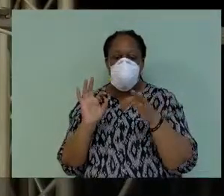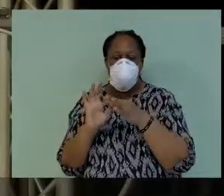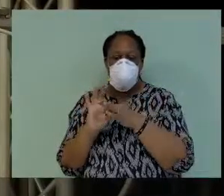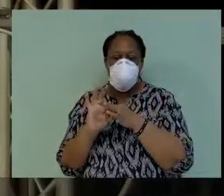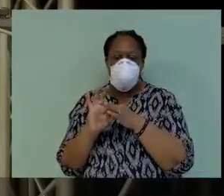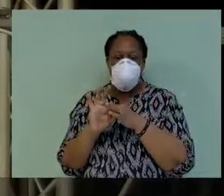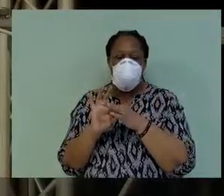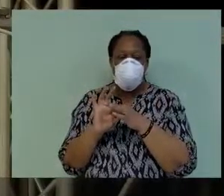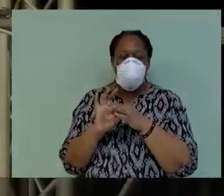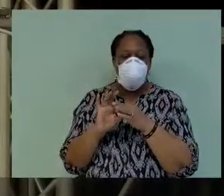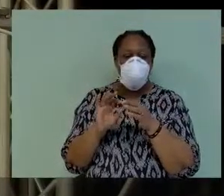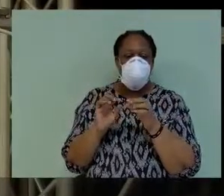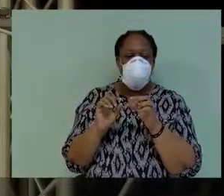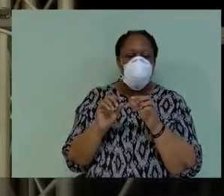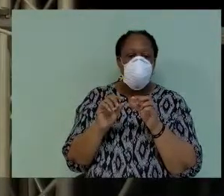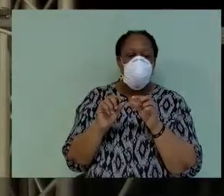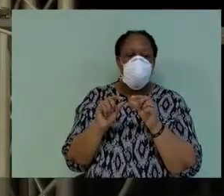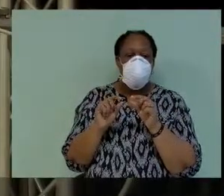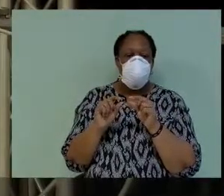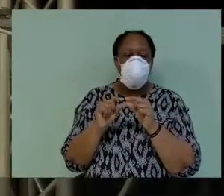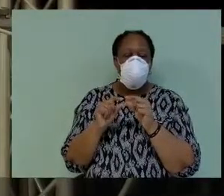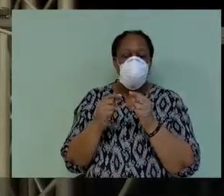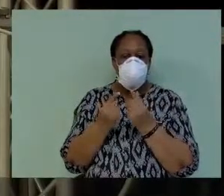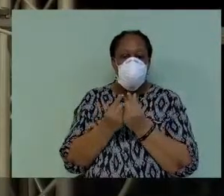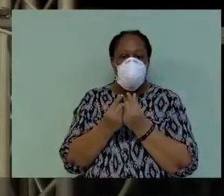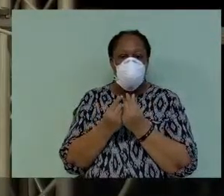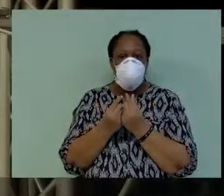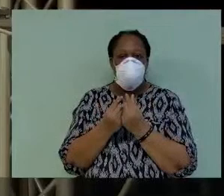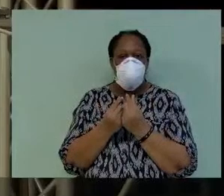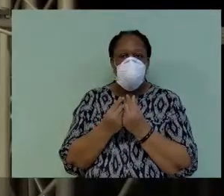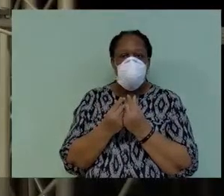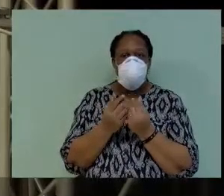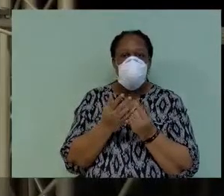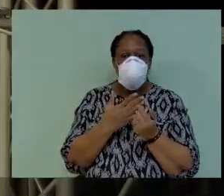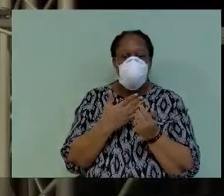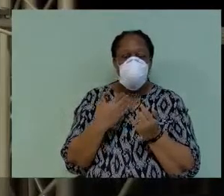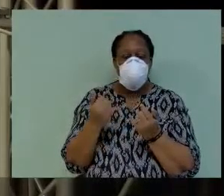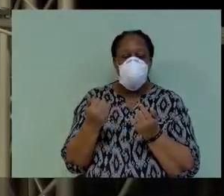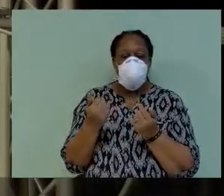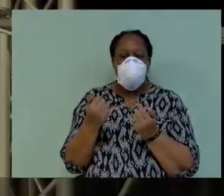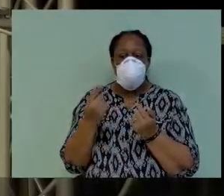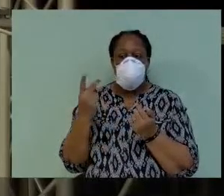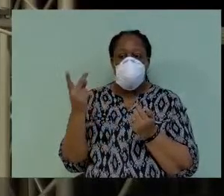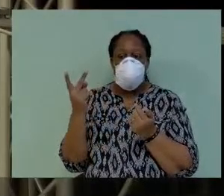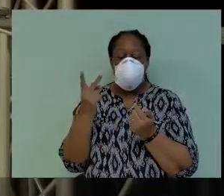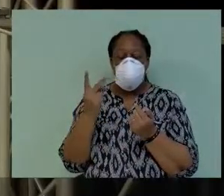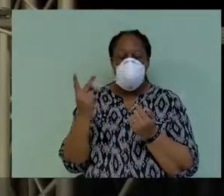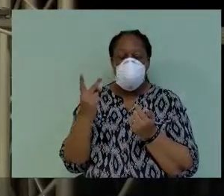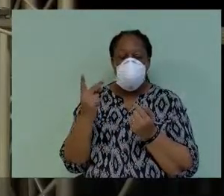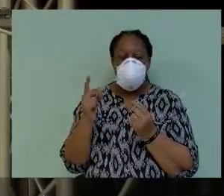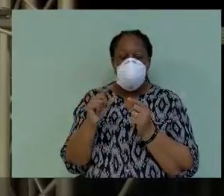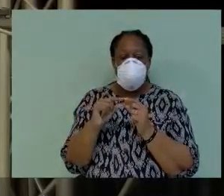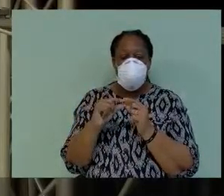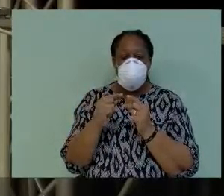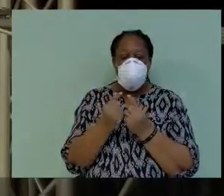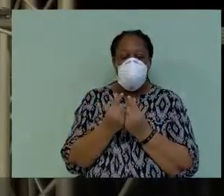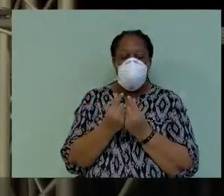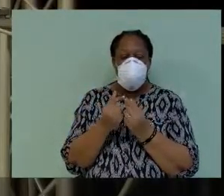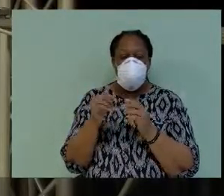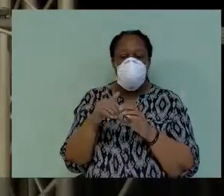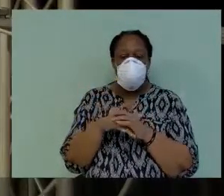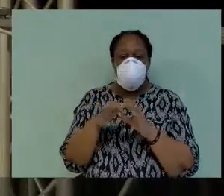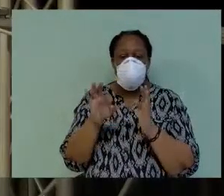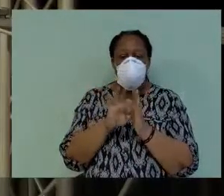company with the Royal Golf Course and the Frigate Bay Development Corporation,